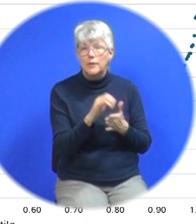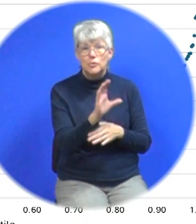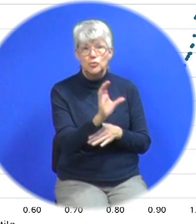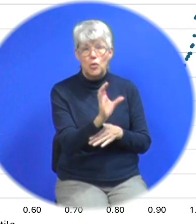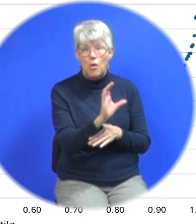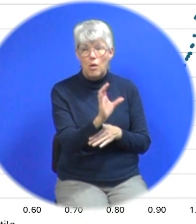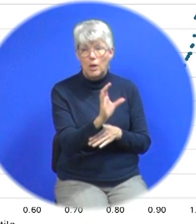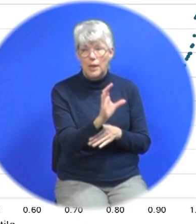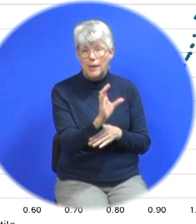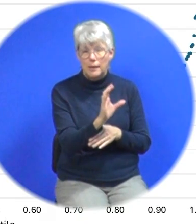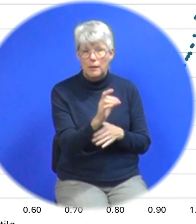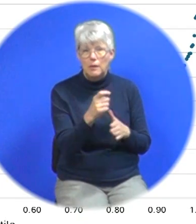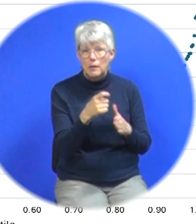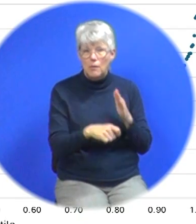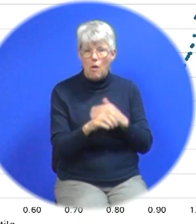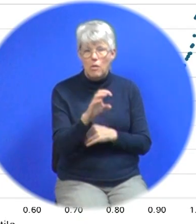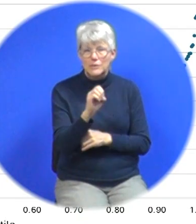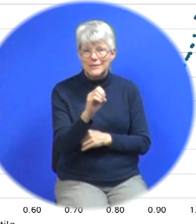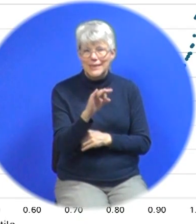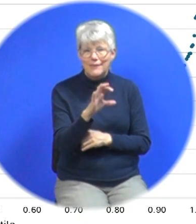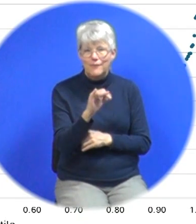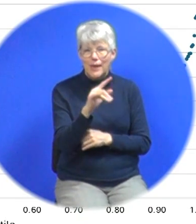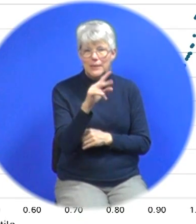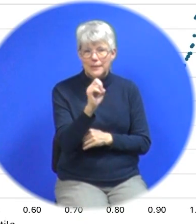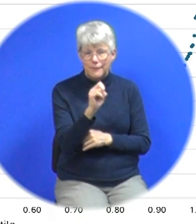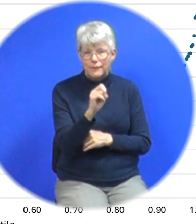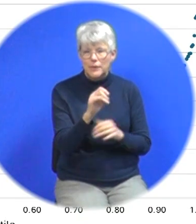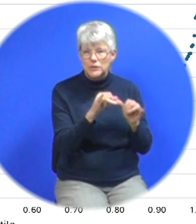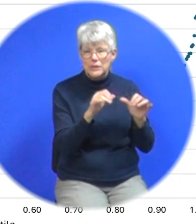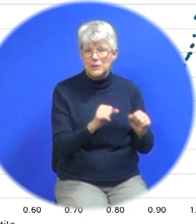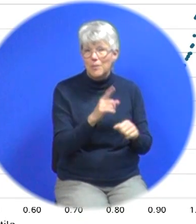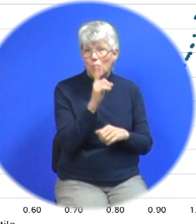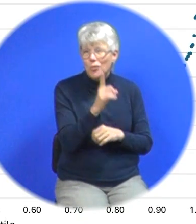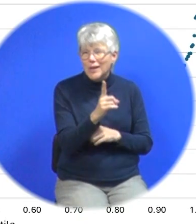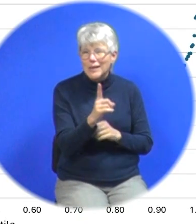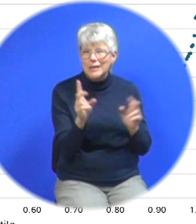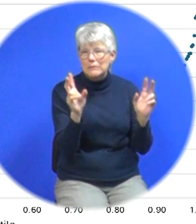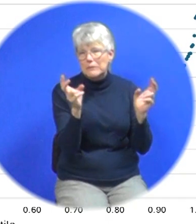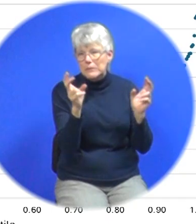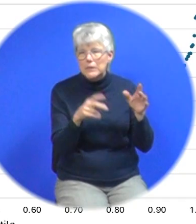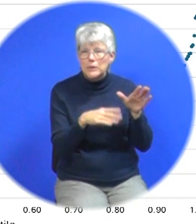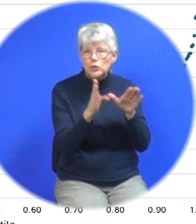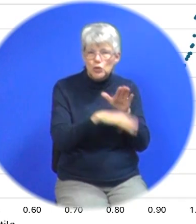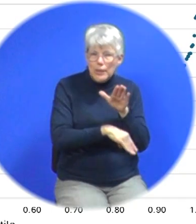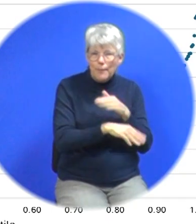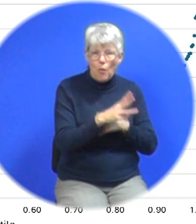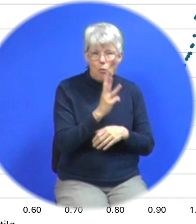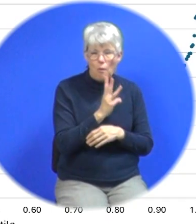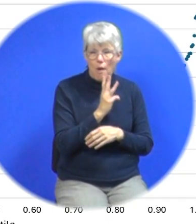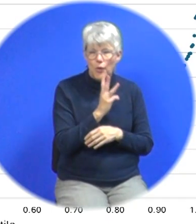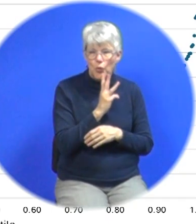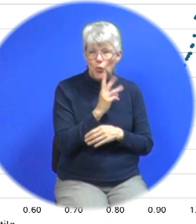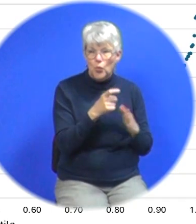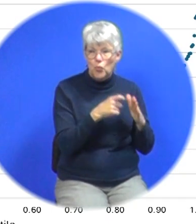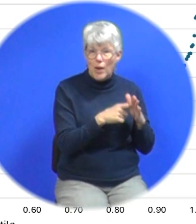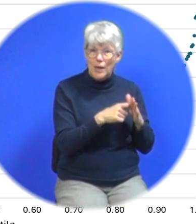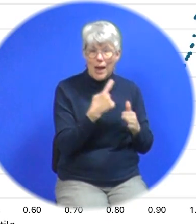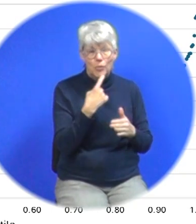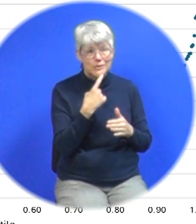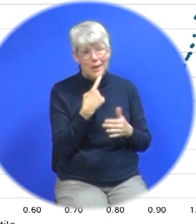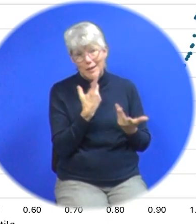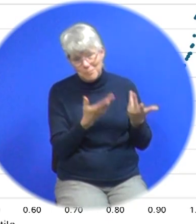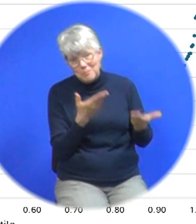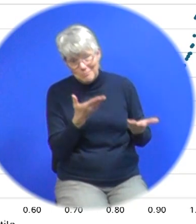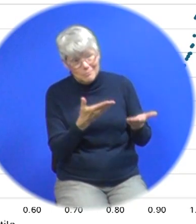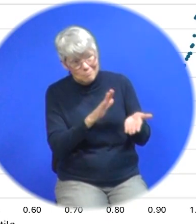very cost-effective system and very cheap water rates. Now, normally, I'd say great for them. That's